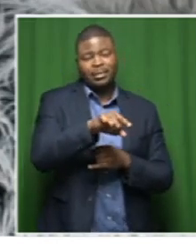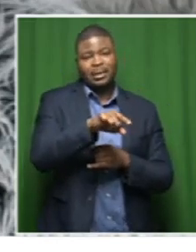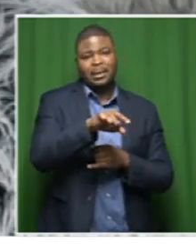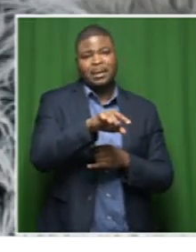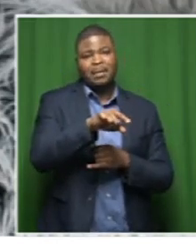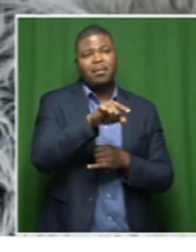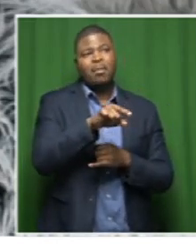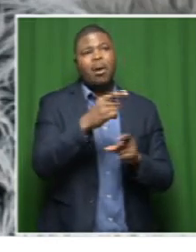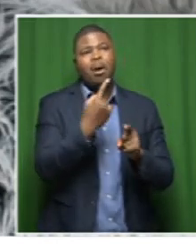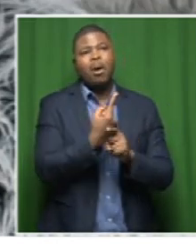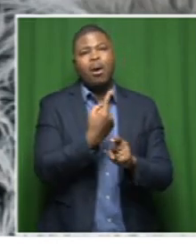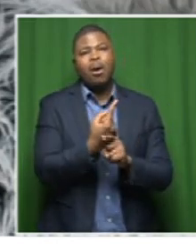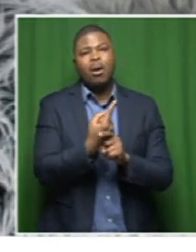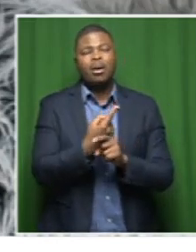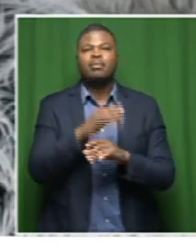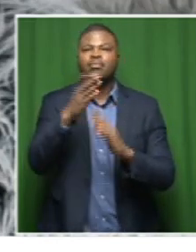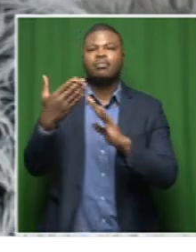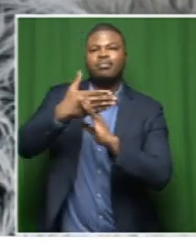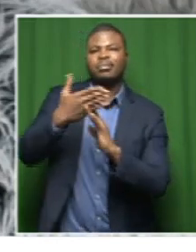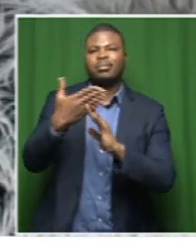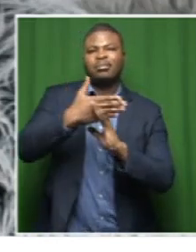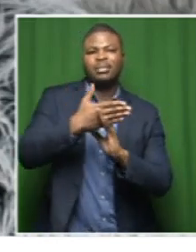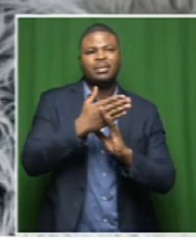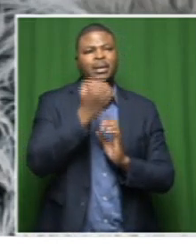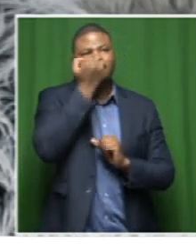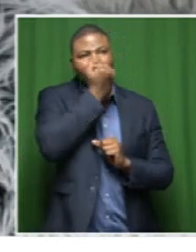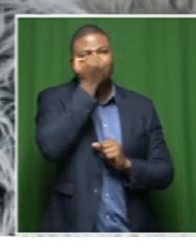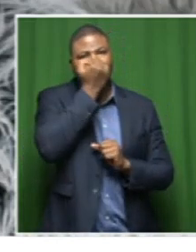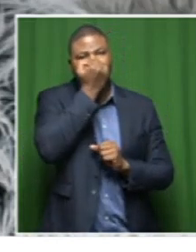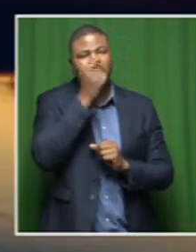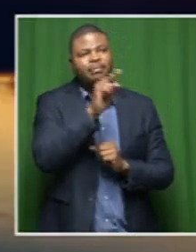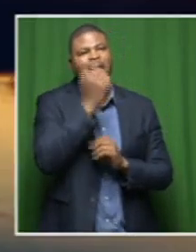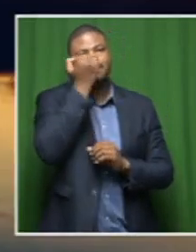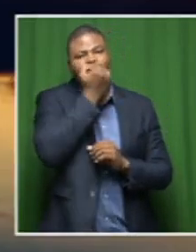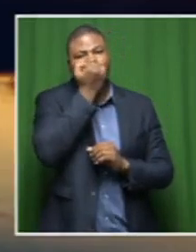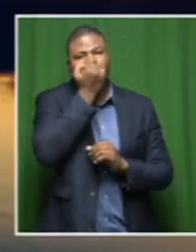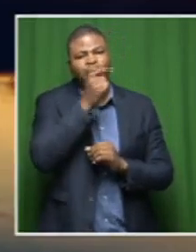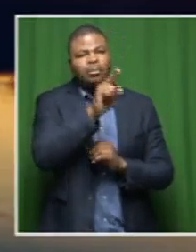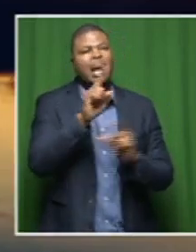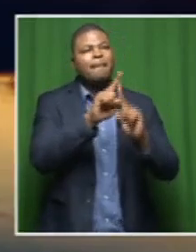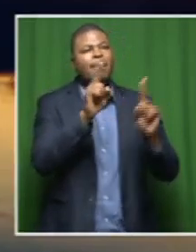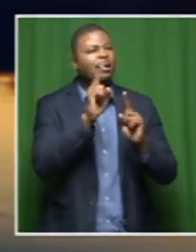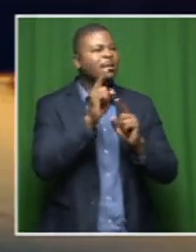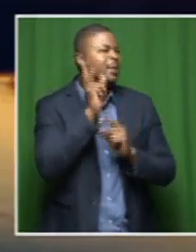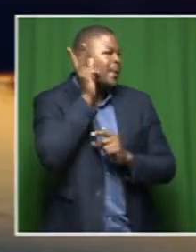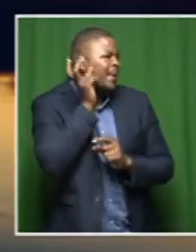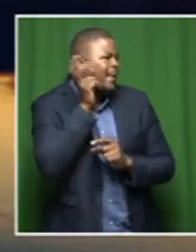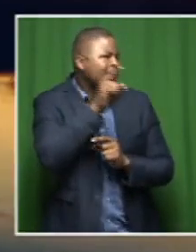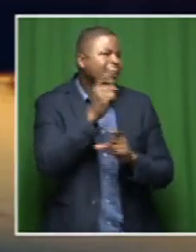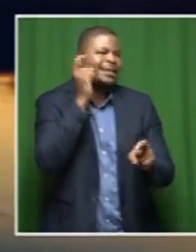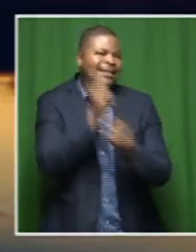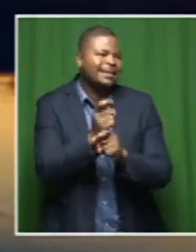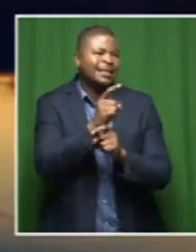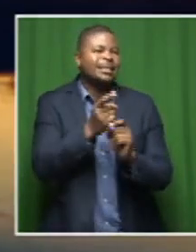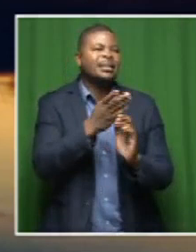will always be Aisha, my sincere apologies. The quality on the line is really not